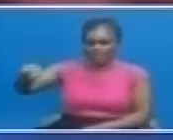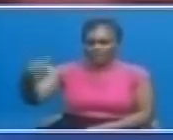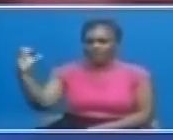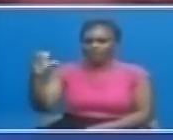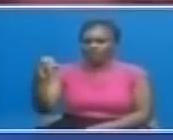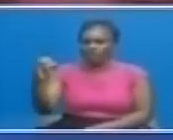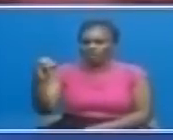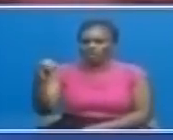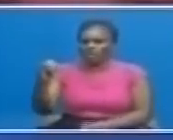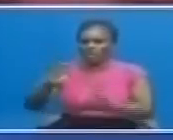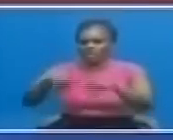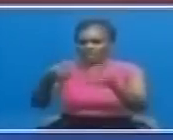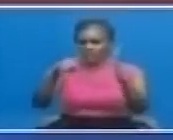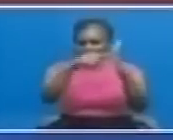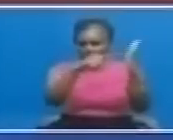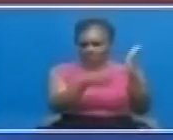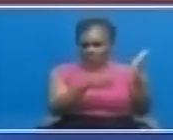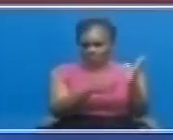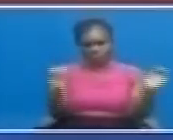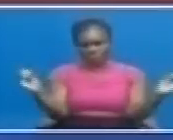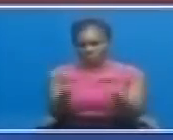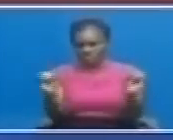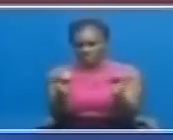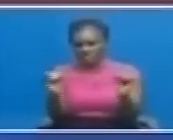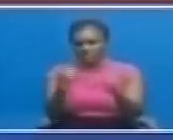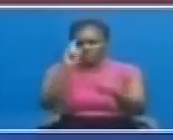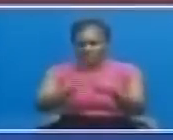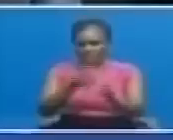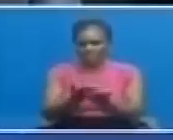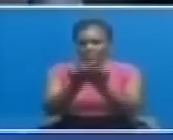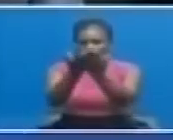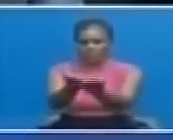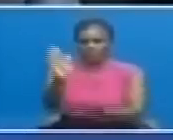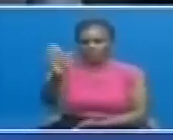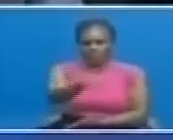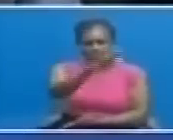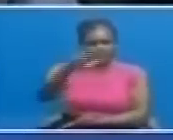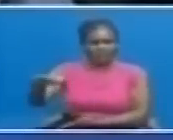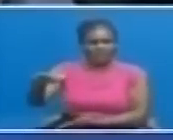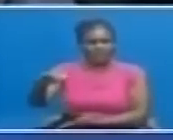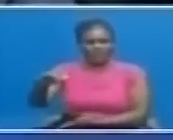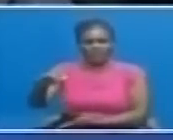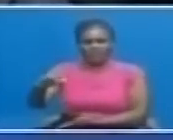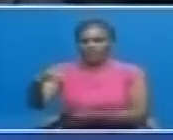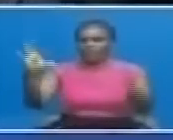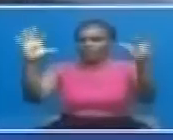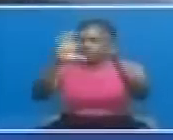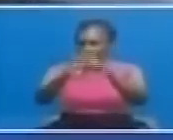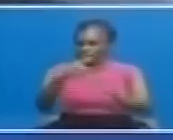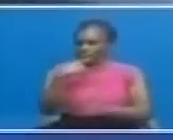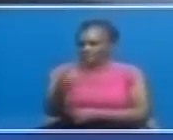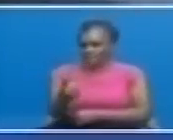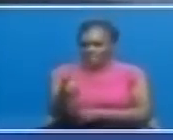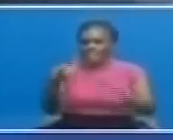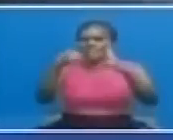will not give any details on when the impeachment motion will be tabled before the House. You wait and see. The coalition, however, says it